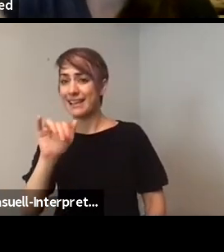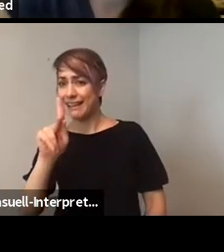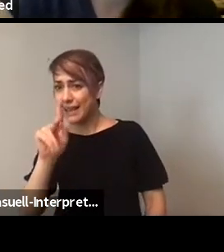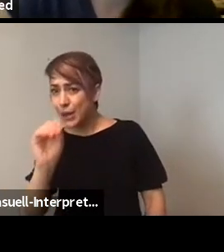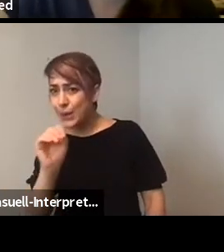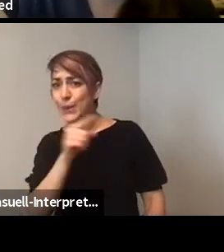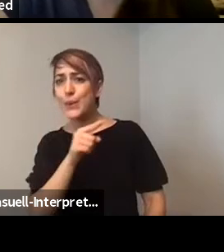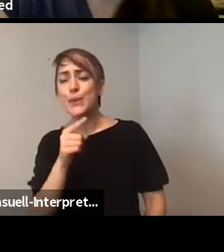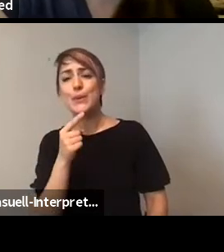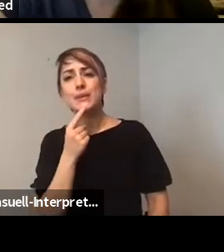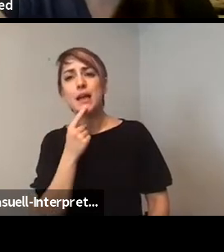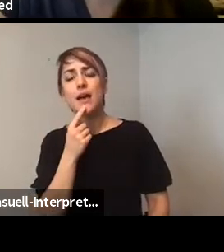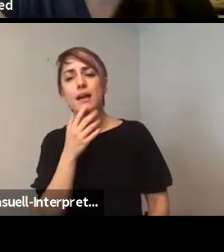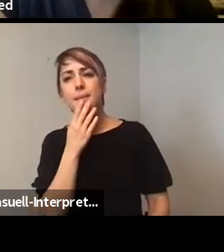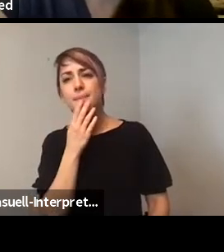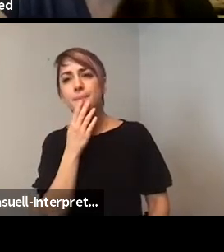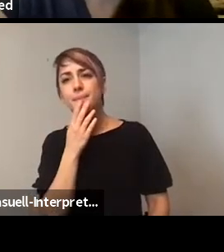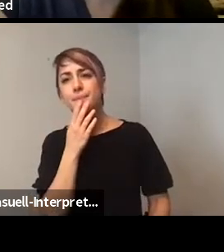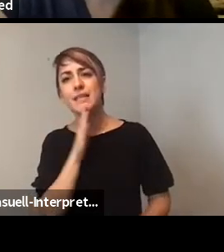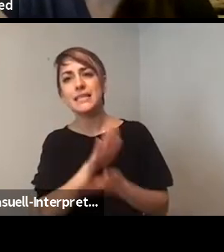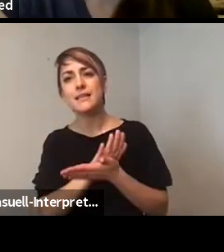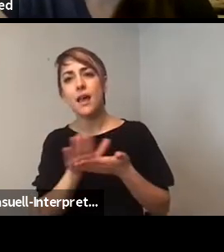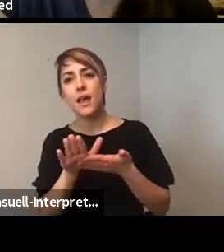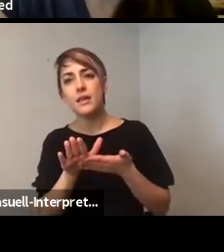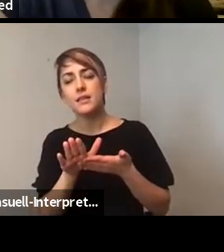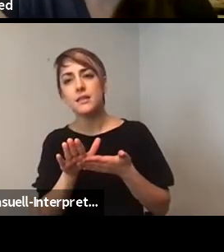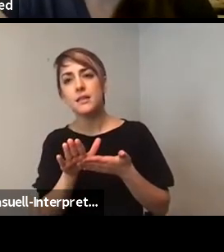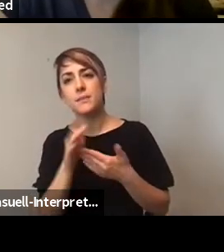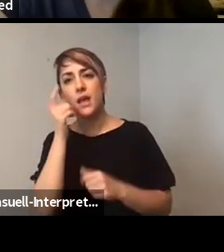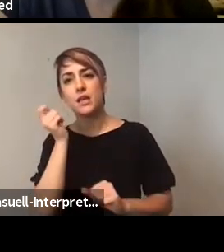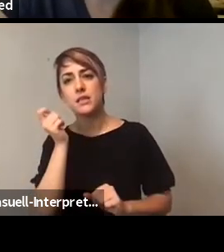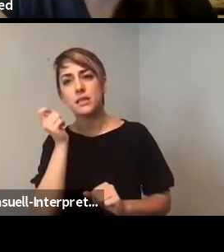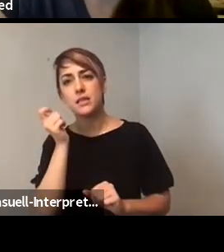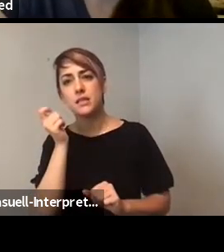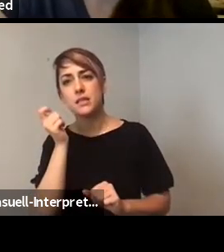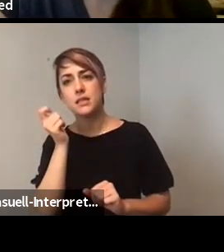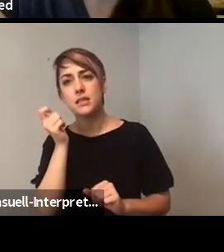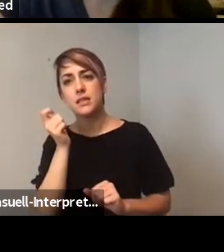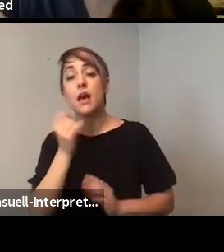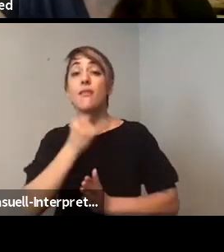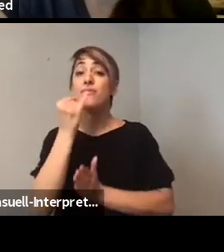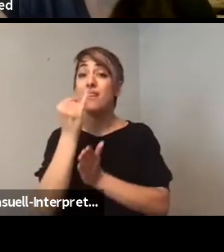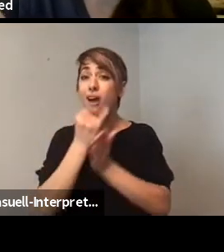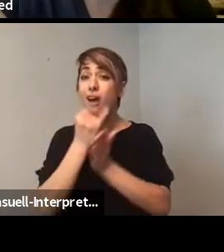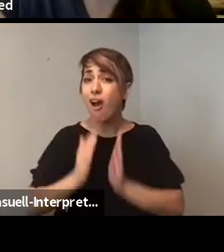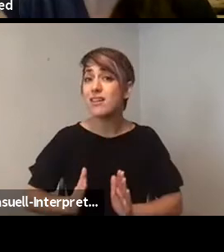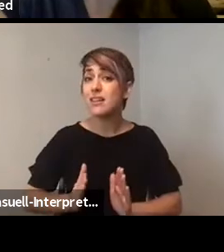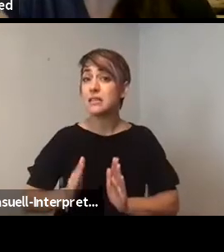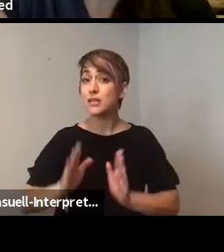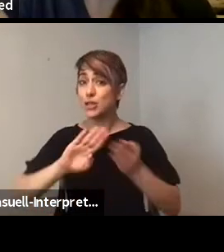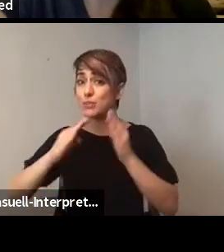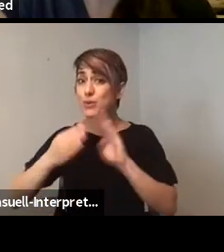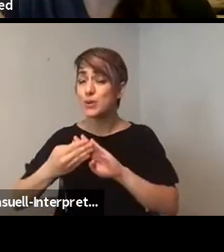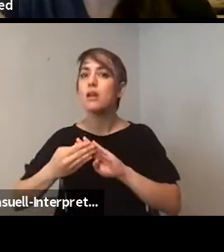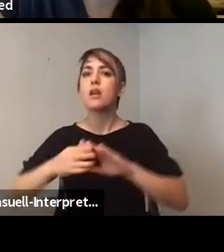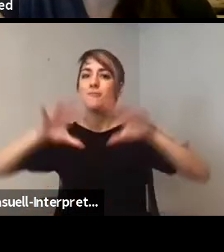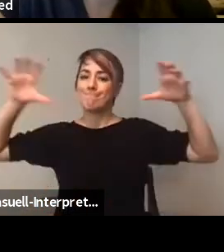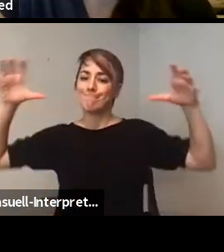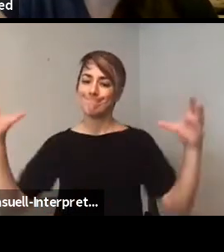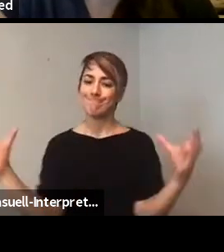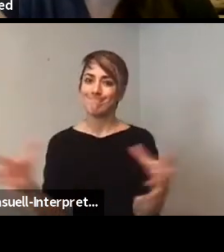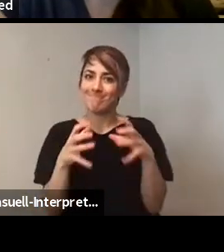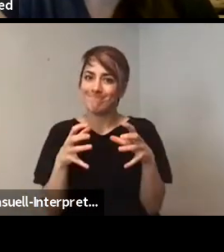also that the artist community is getting together. This is happening here as well. So every time